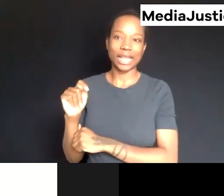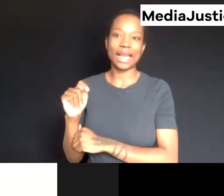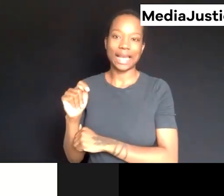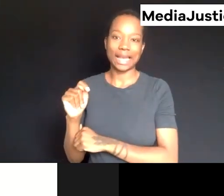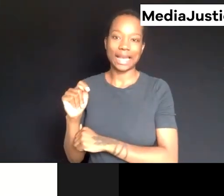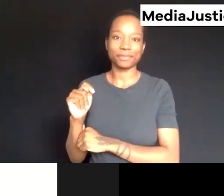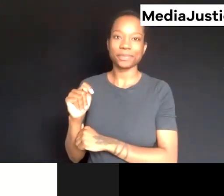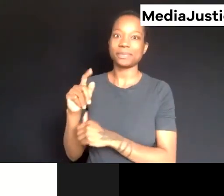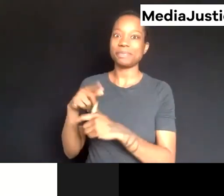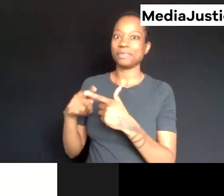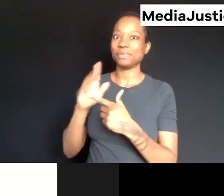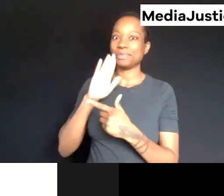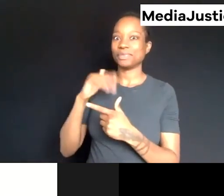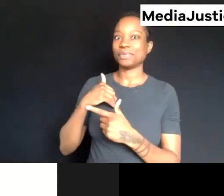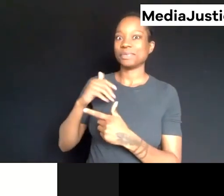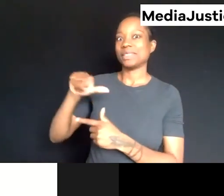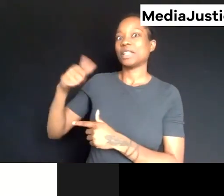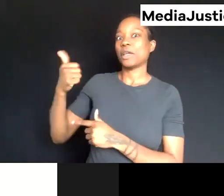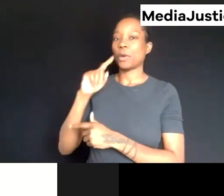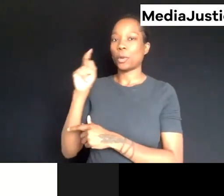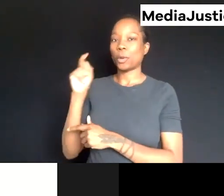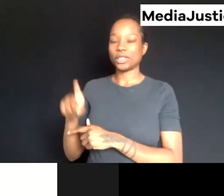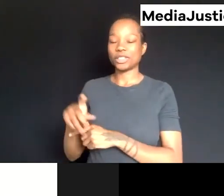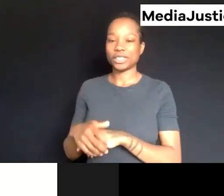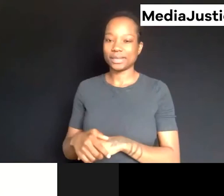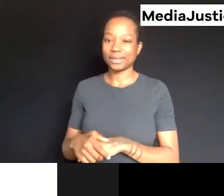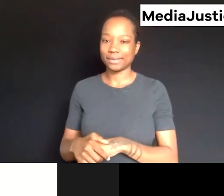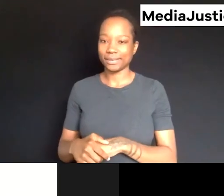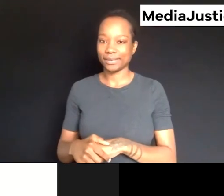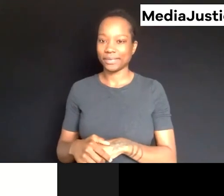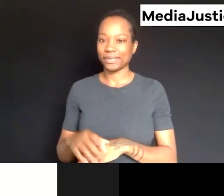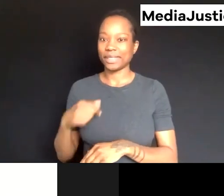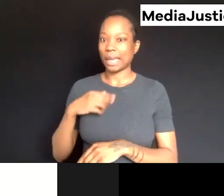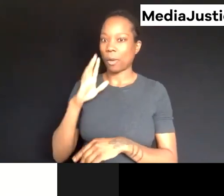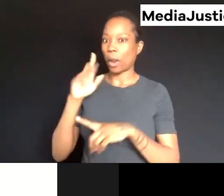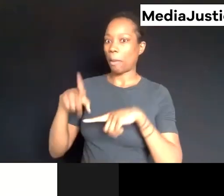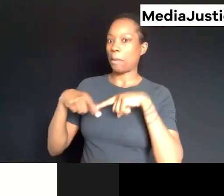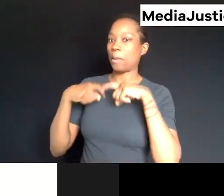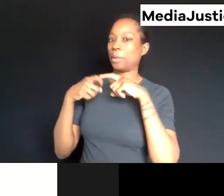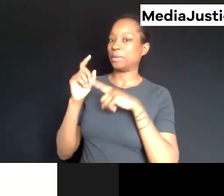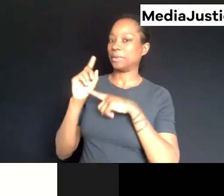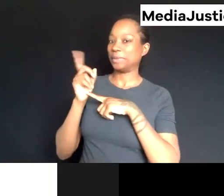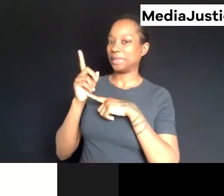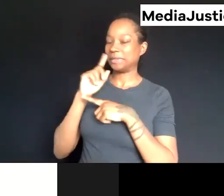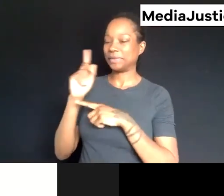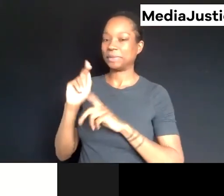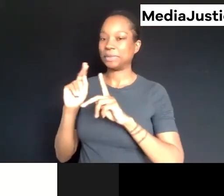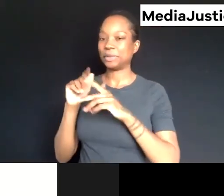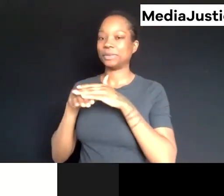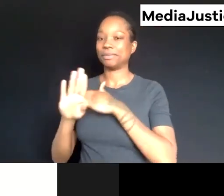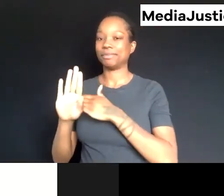question. And I will give it just a minute for folks to get there.